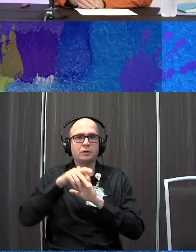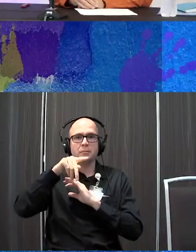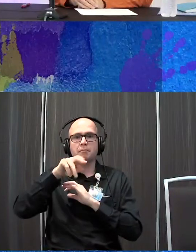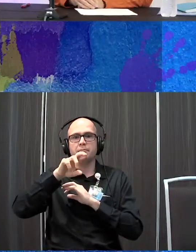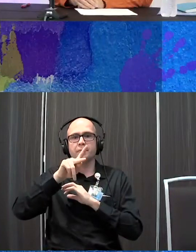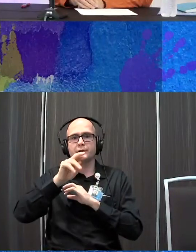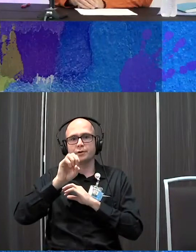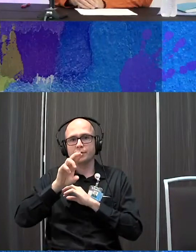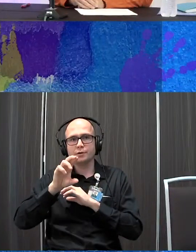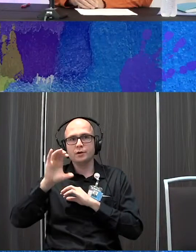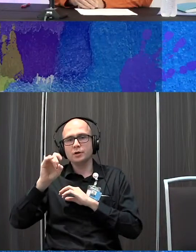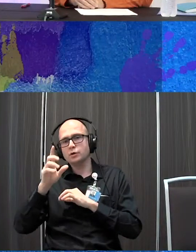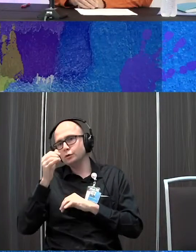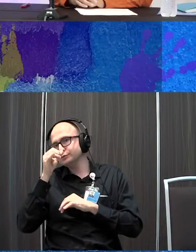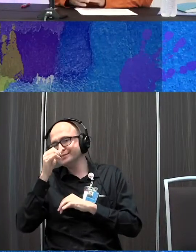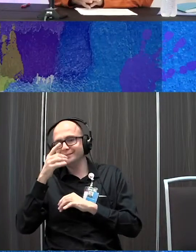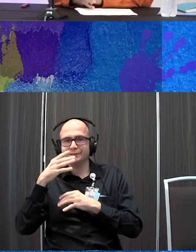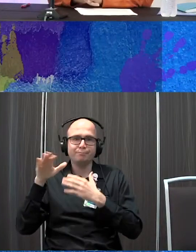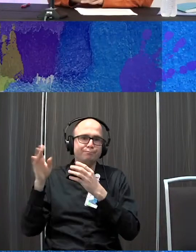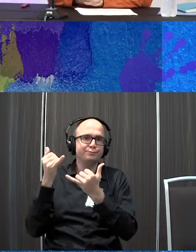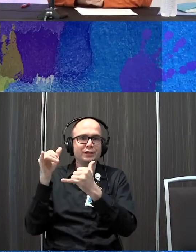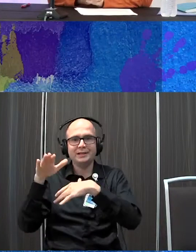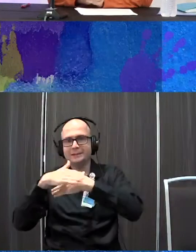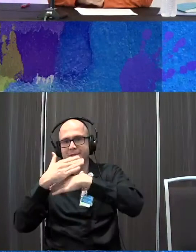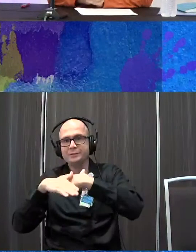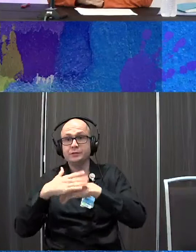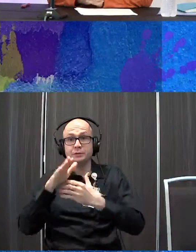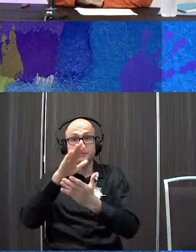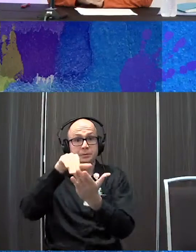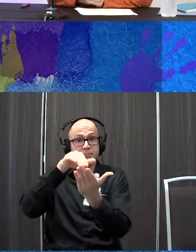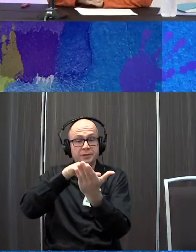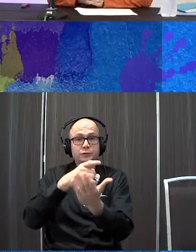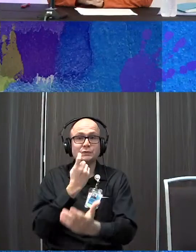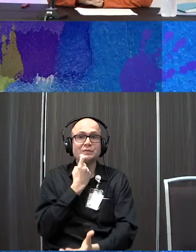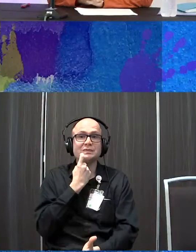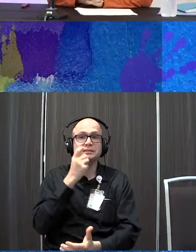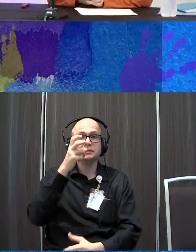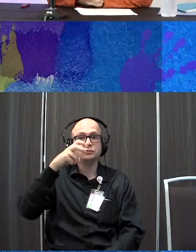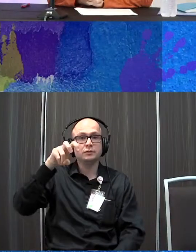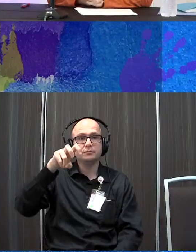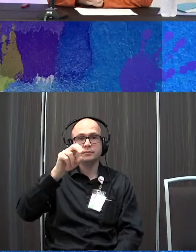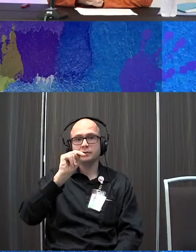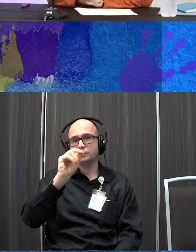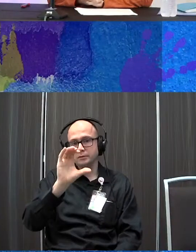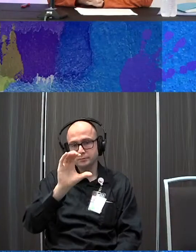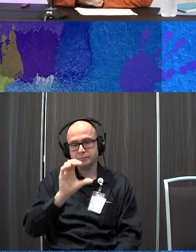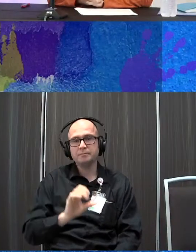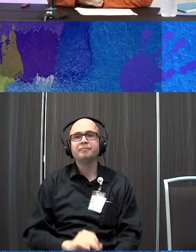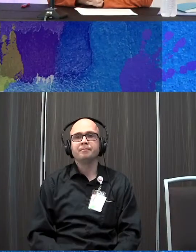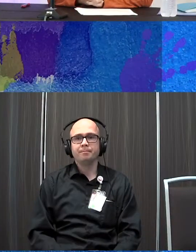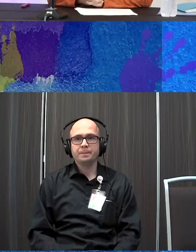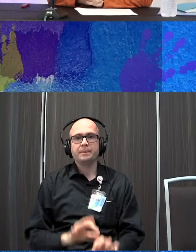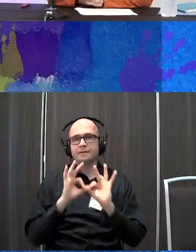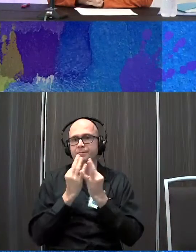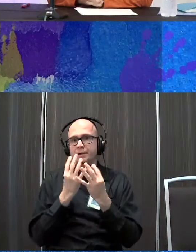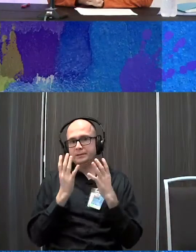Cole just kind of being silly at the beach. The one in the middle is our recent trip to North Carolina for our